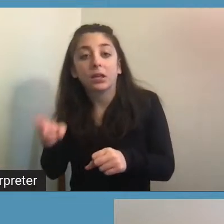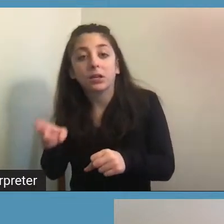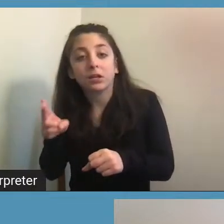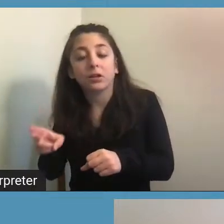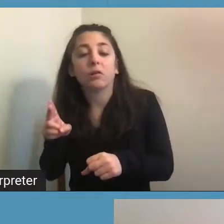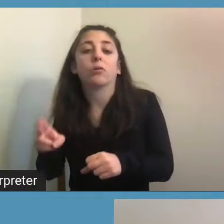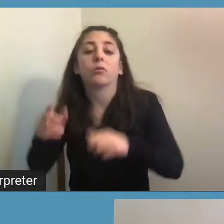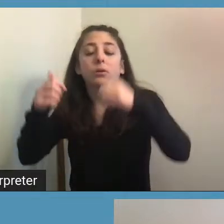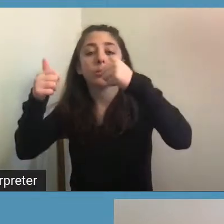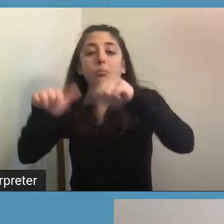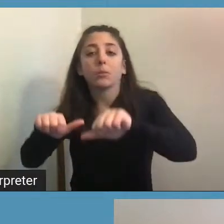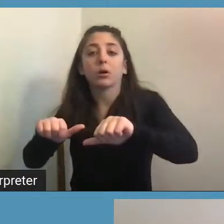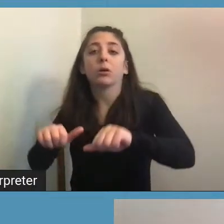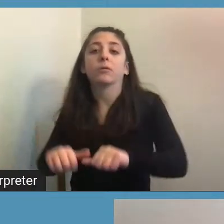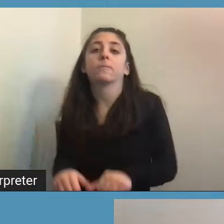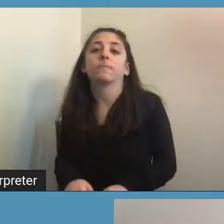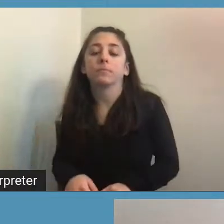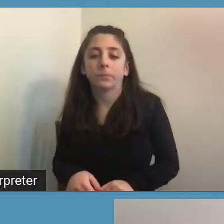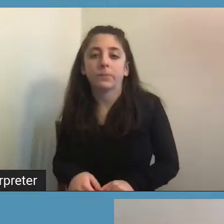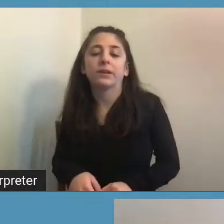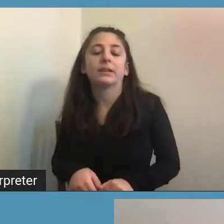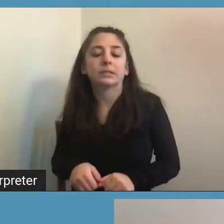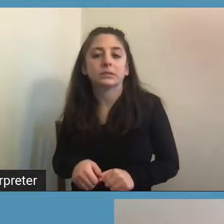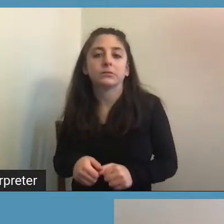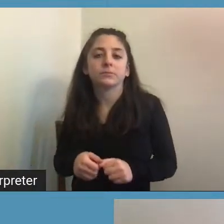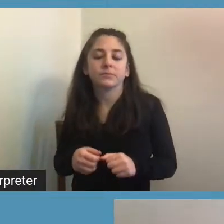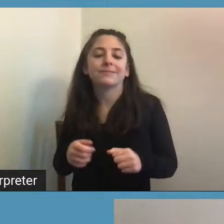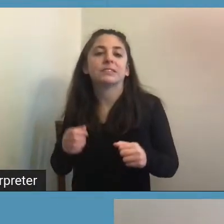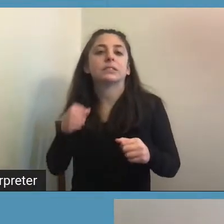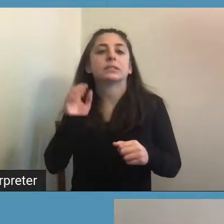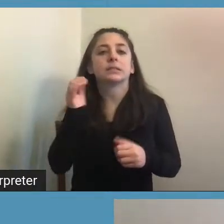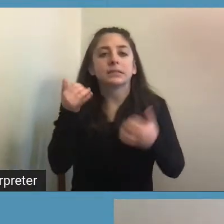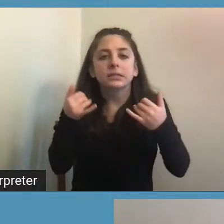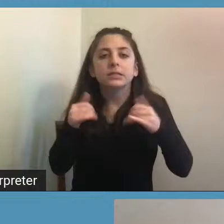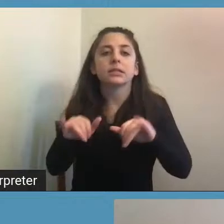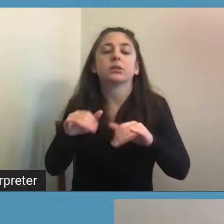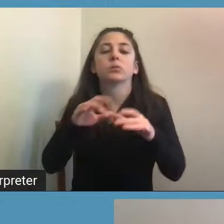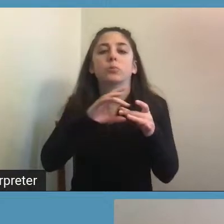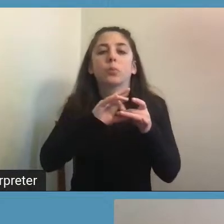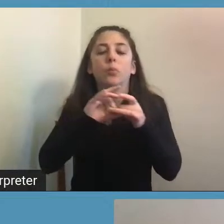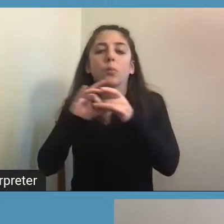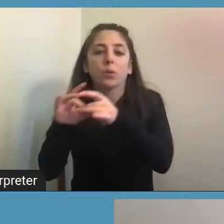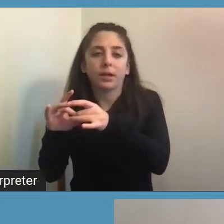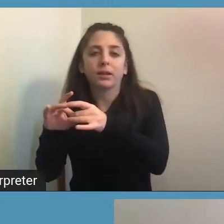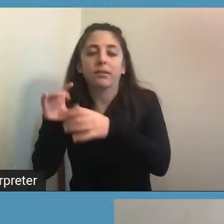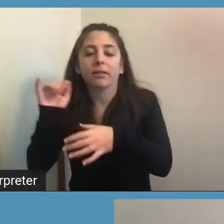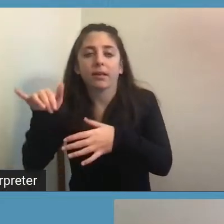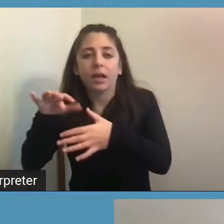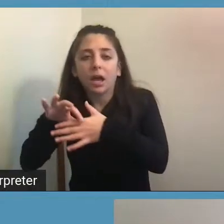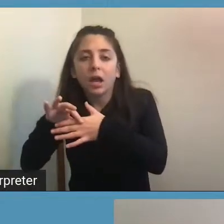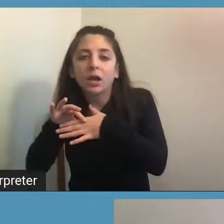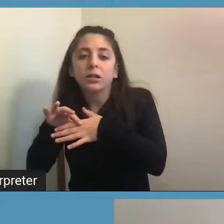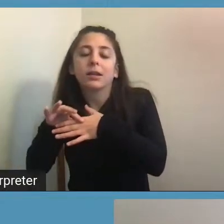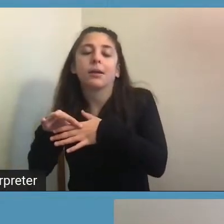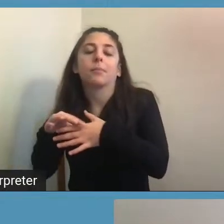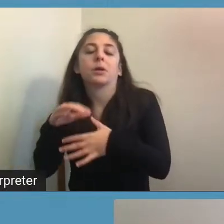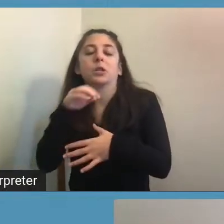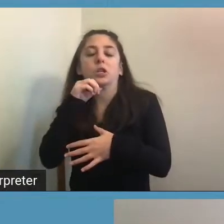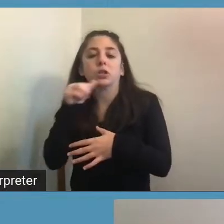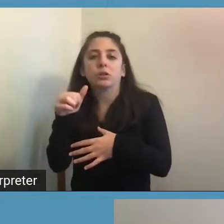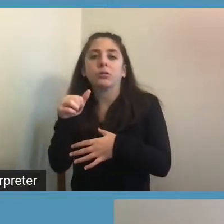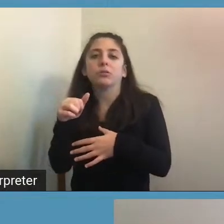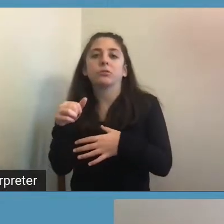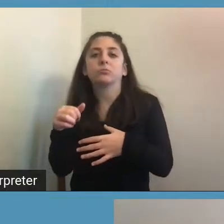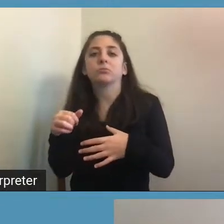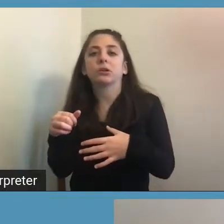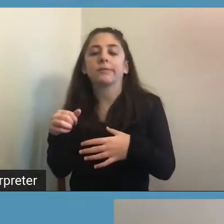lends itself to that exhibition and that content, but it's not necessarily completely tied to it.